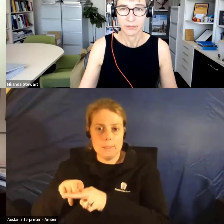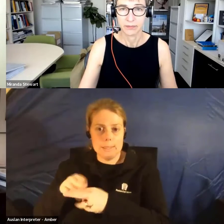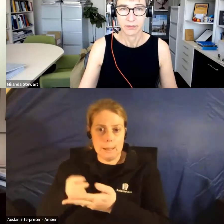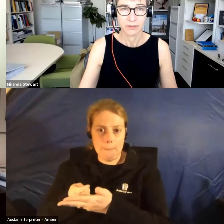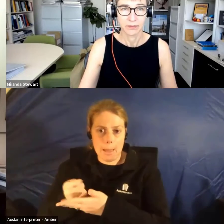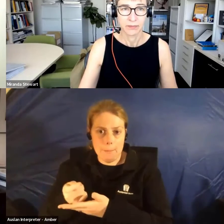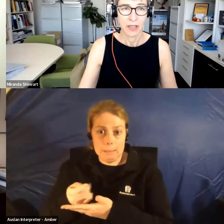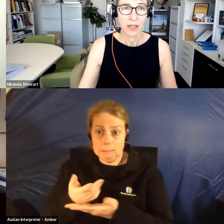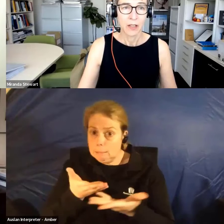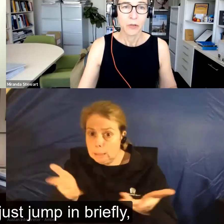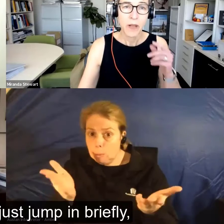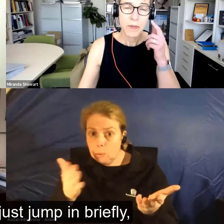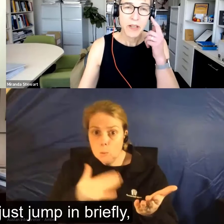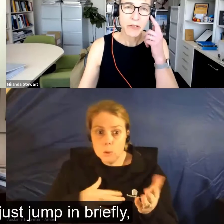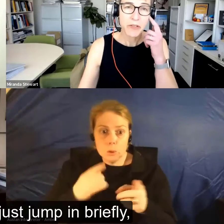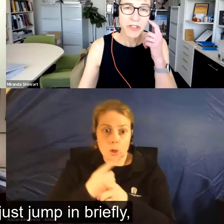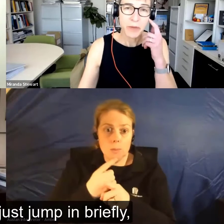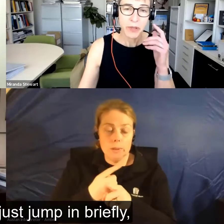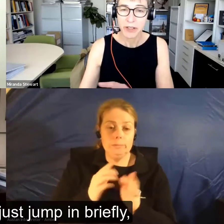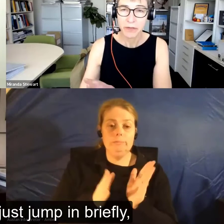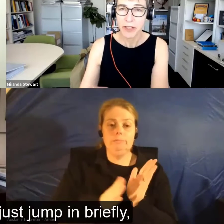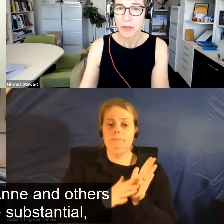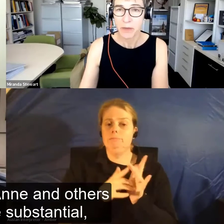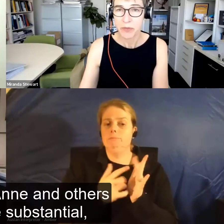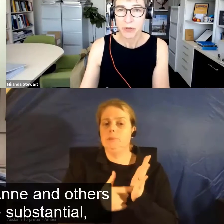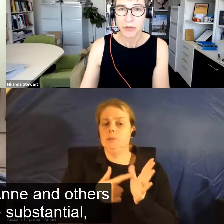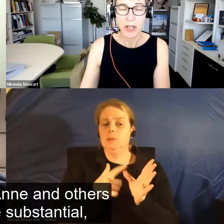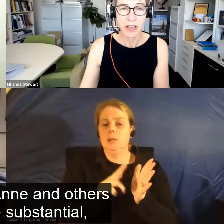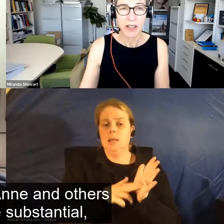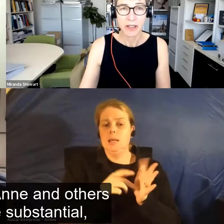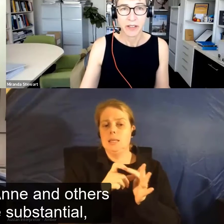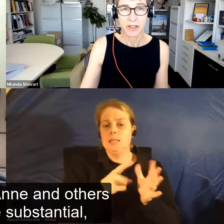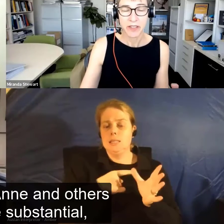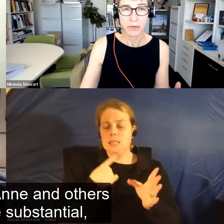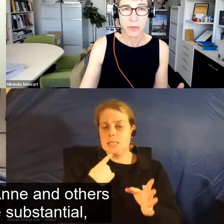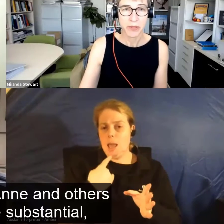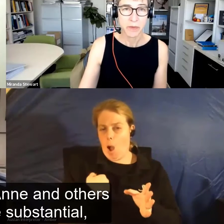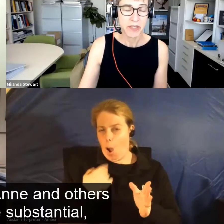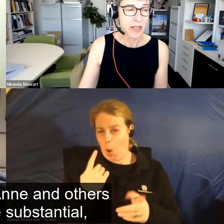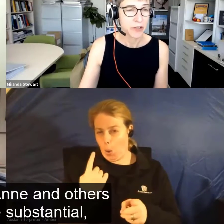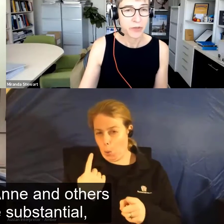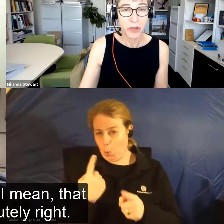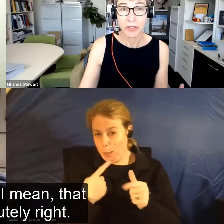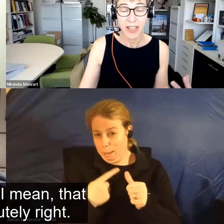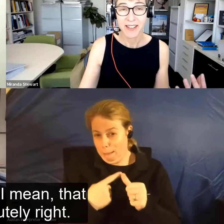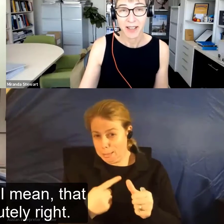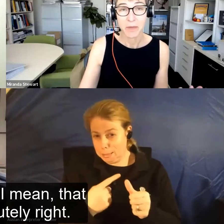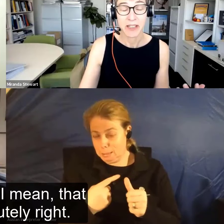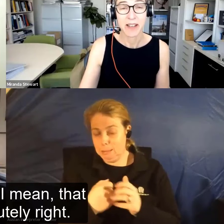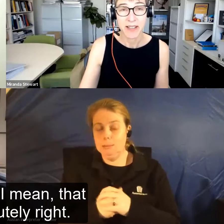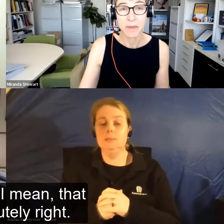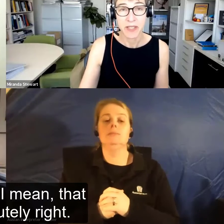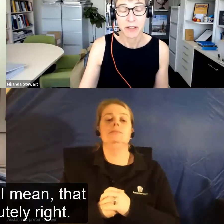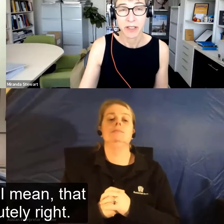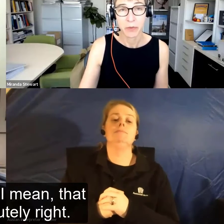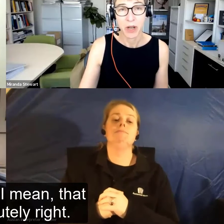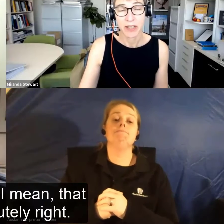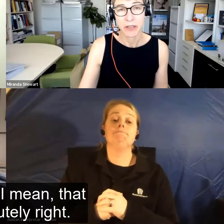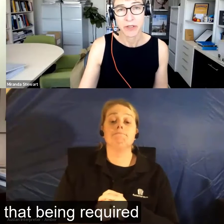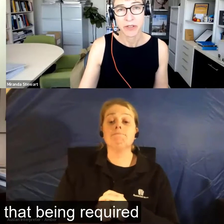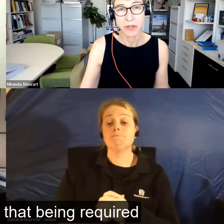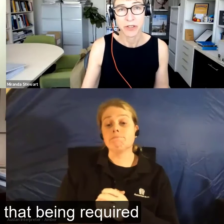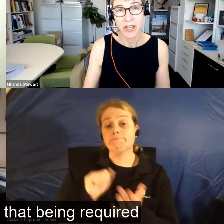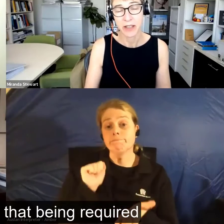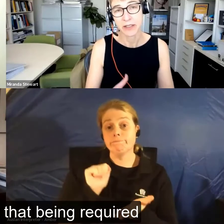that? Look, maybe I'll just jump in briefly, but I'm sure Anne and others have more substantial. So that is absolutely